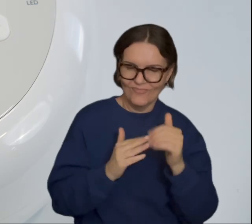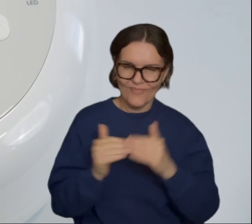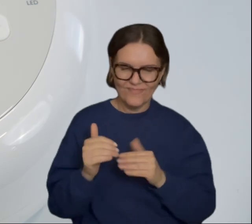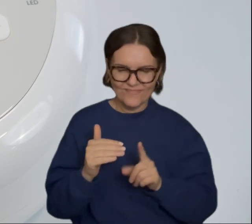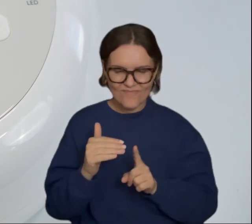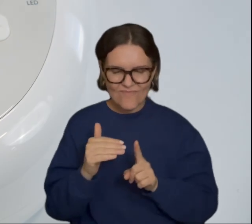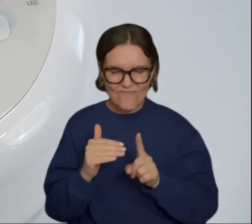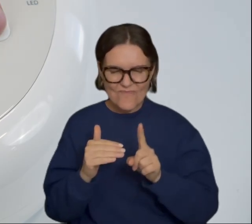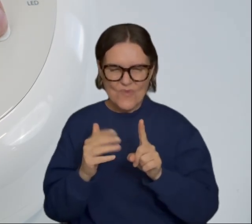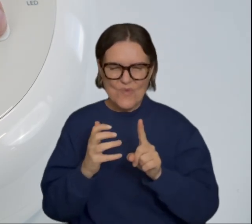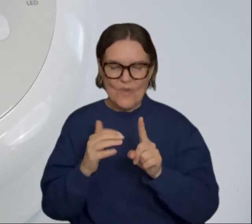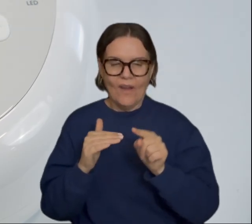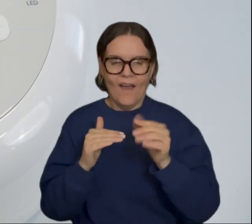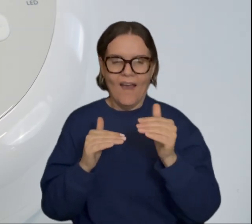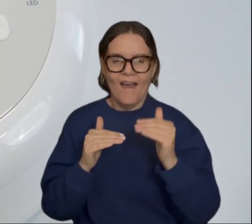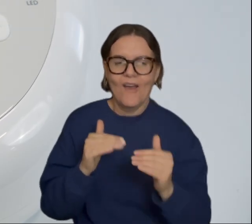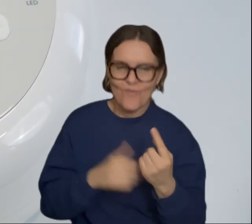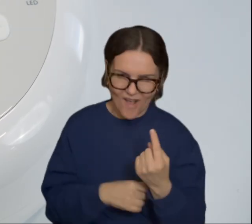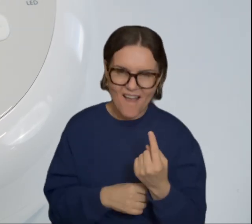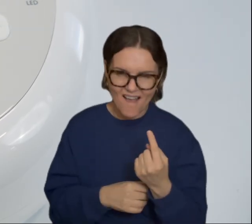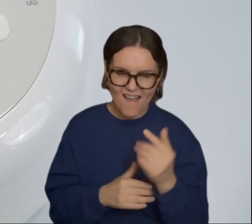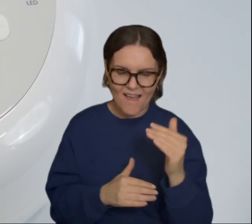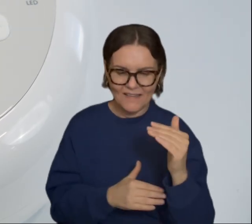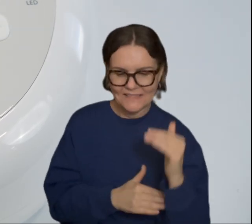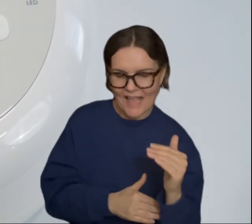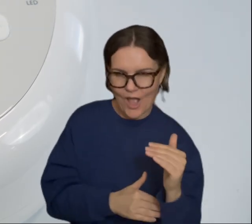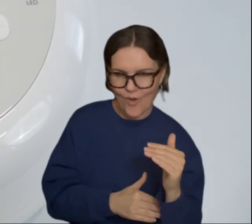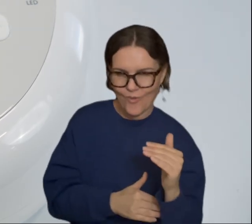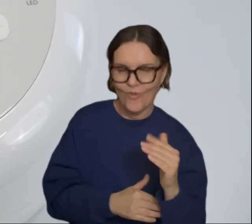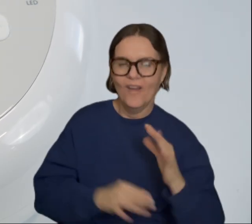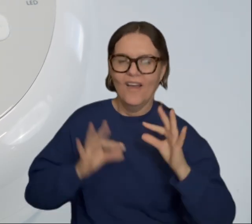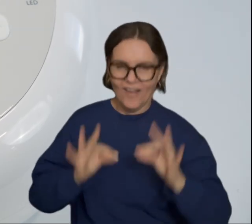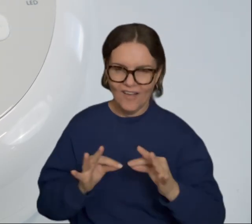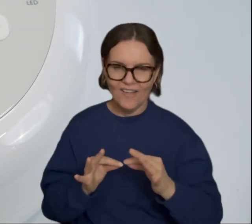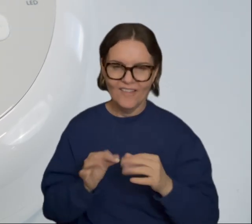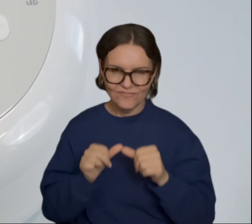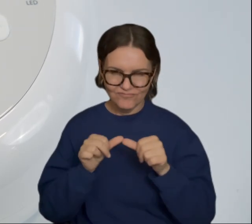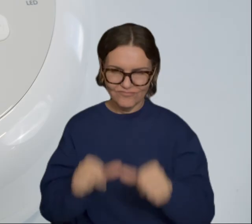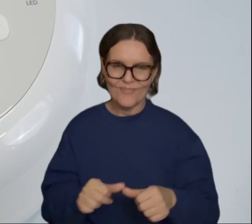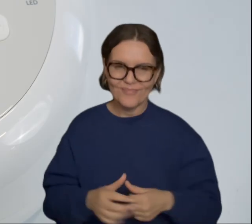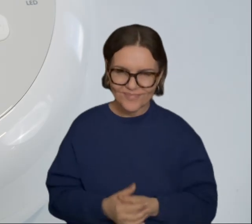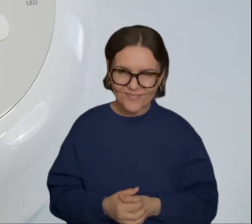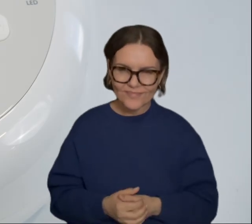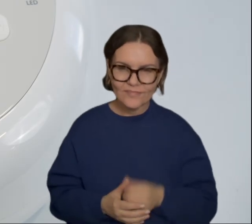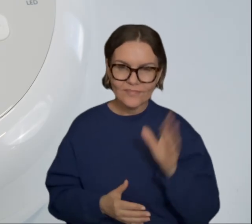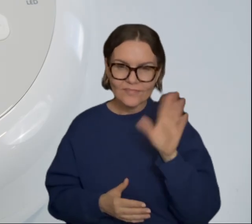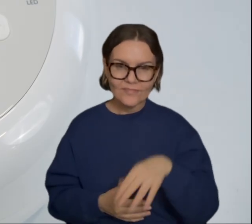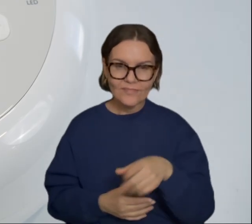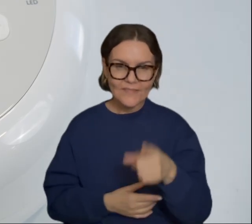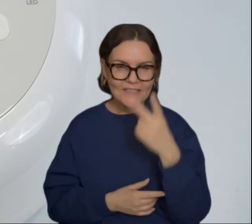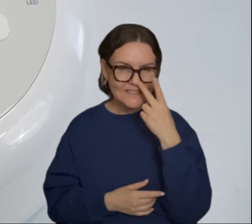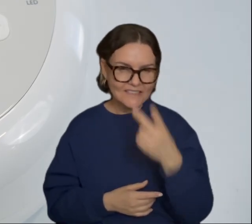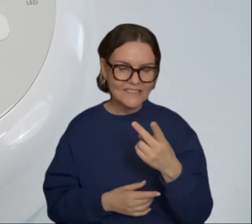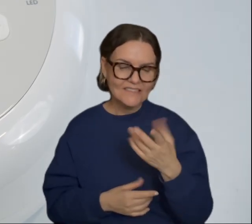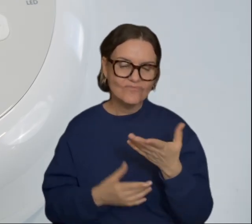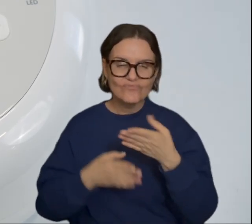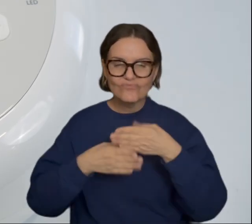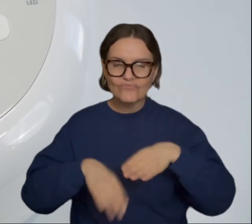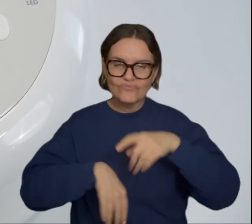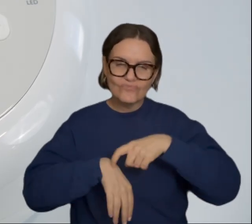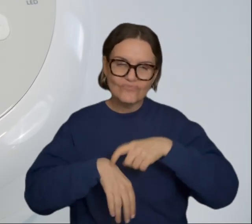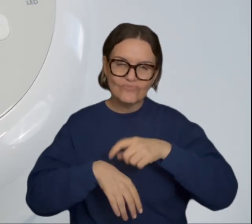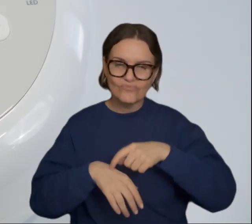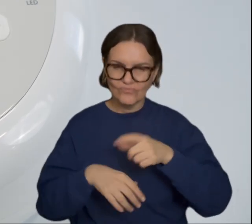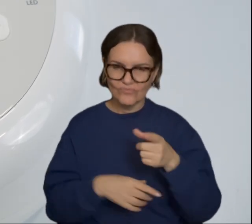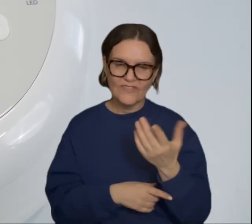it's uncomfortable, and then go back down 1. You spend the majority of your pumping time in expression mode. You have your timer here